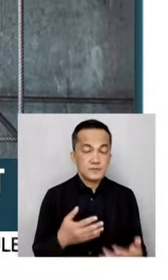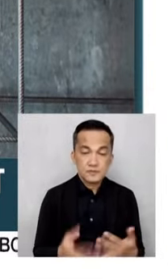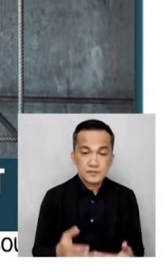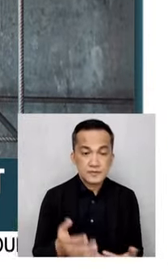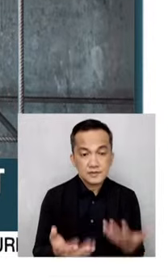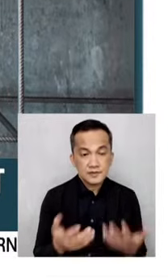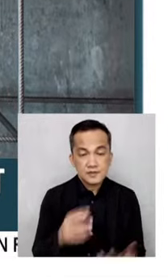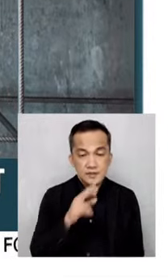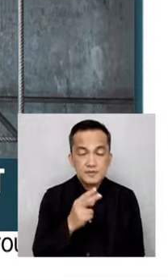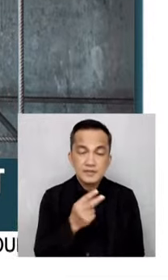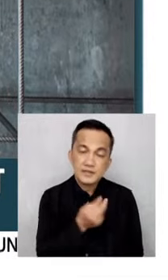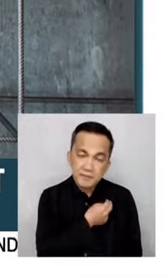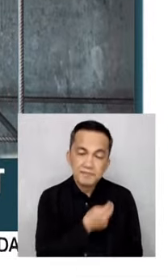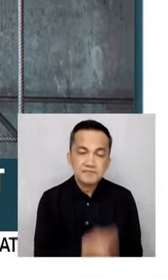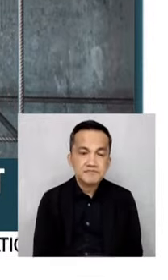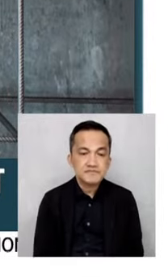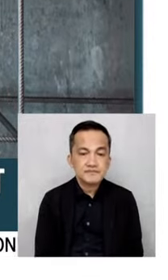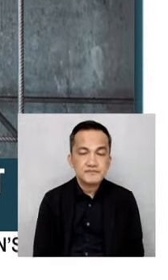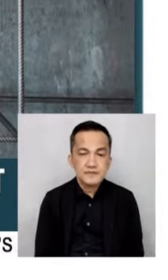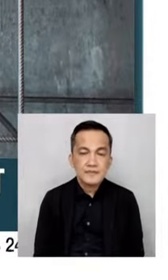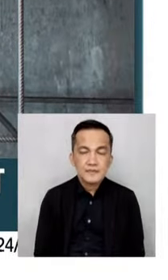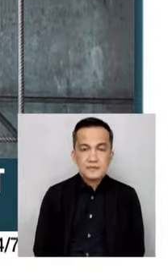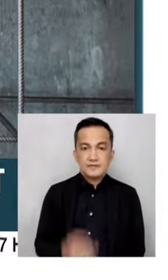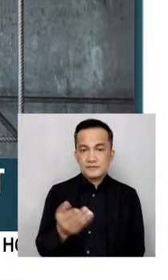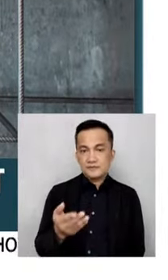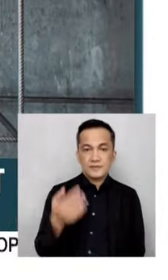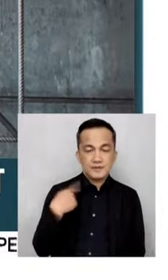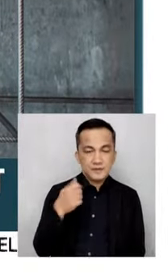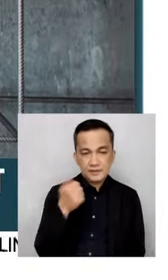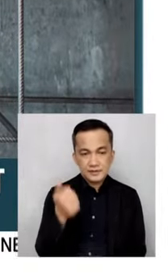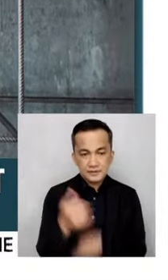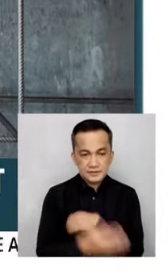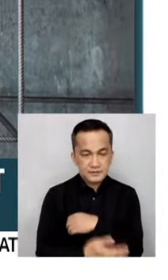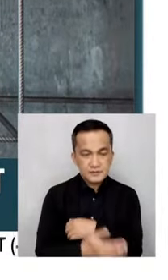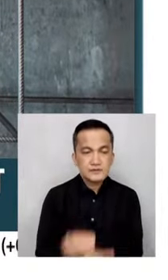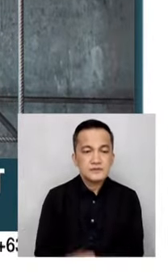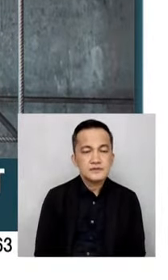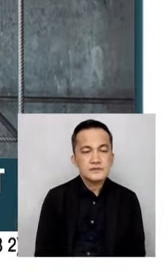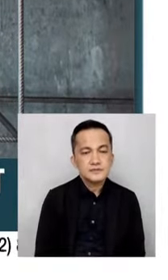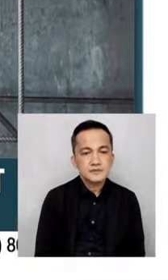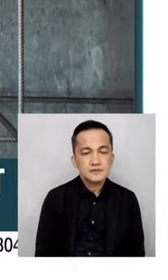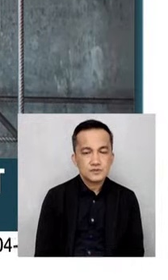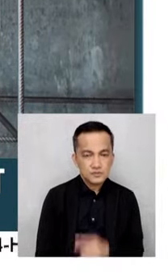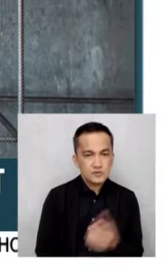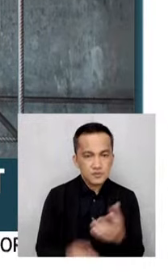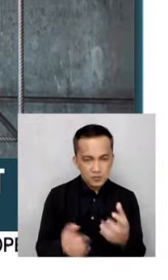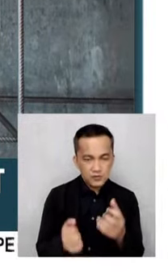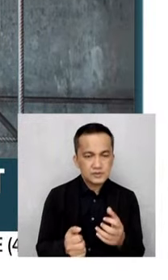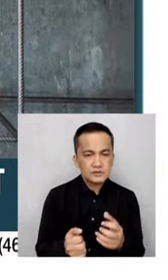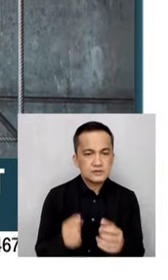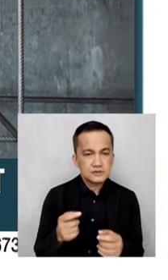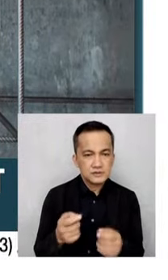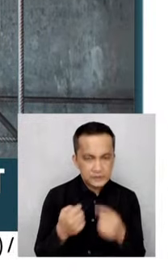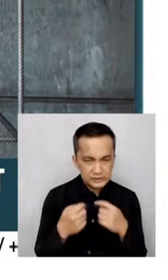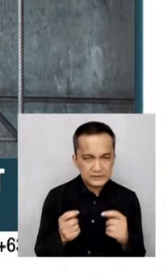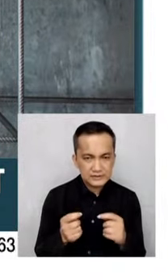probably. You have other countries who would like to get a crack at the